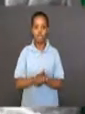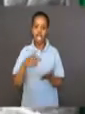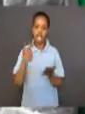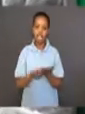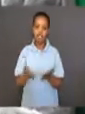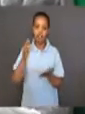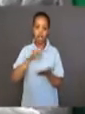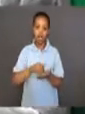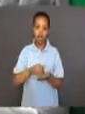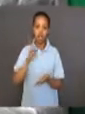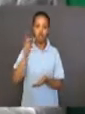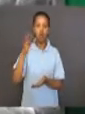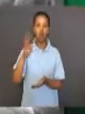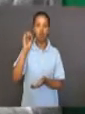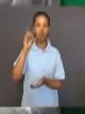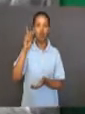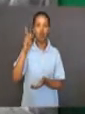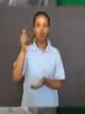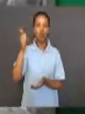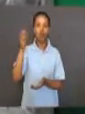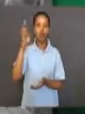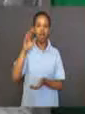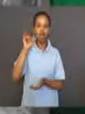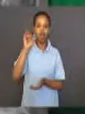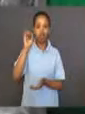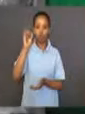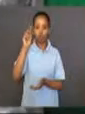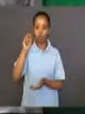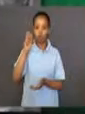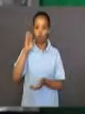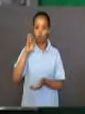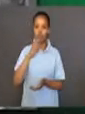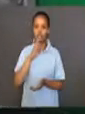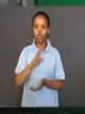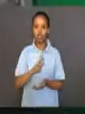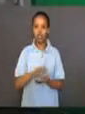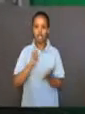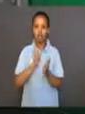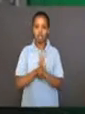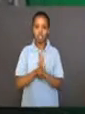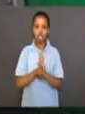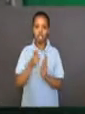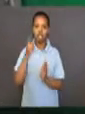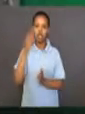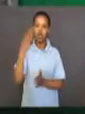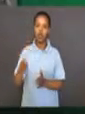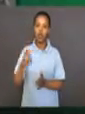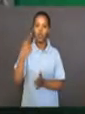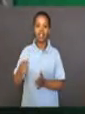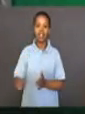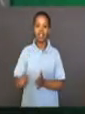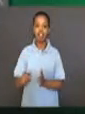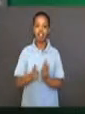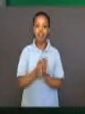also prokaryotes. For example, blue-green algae,